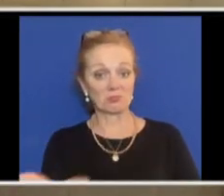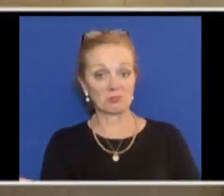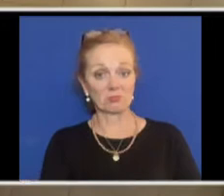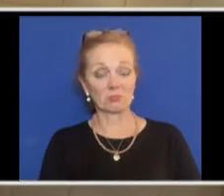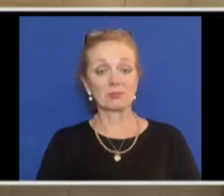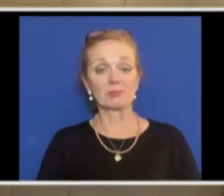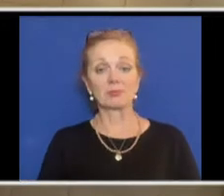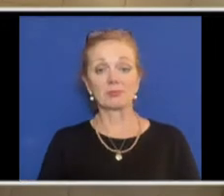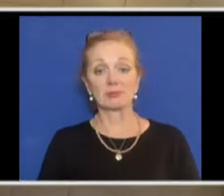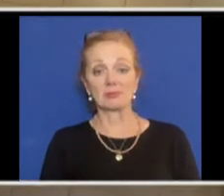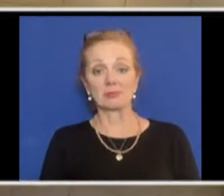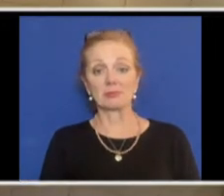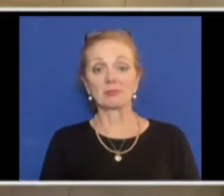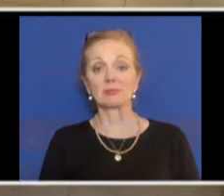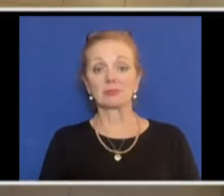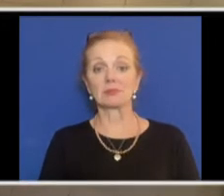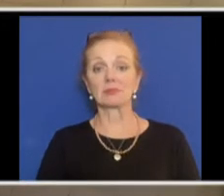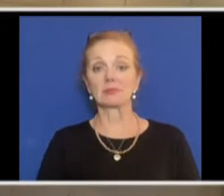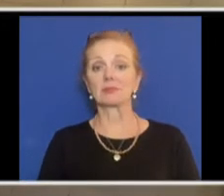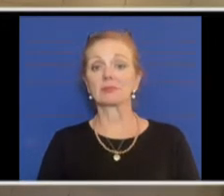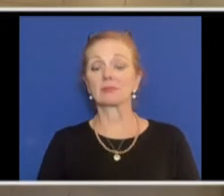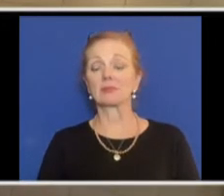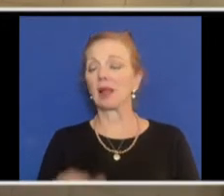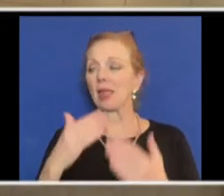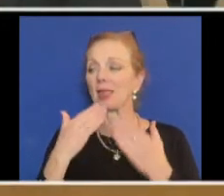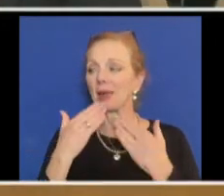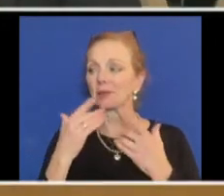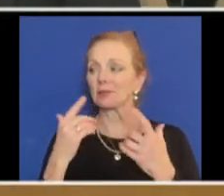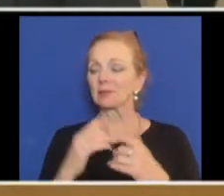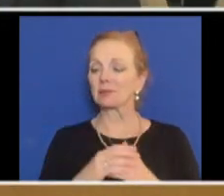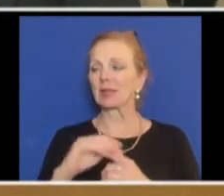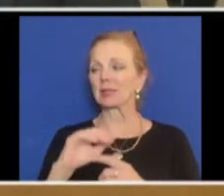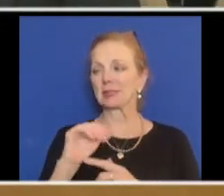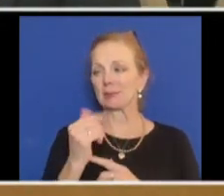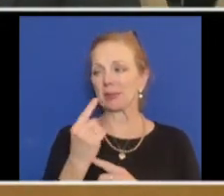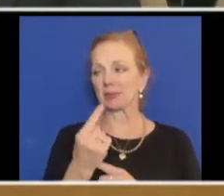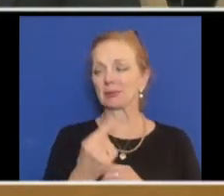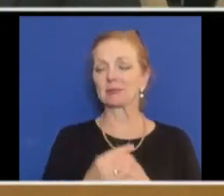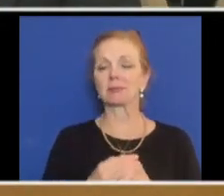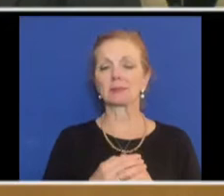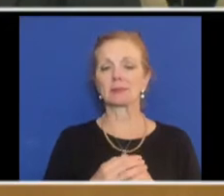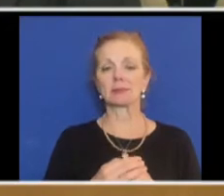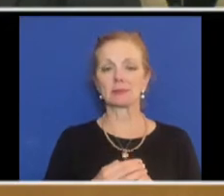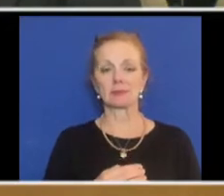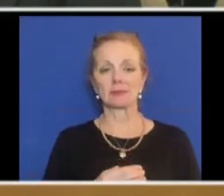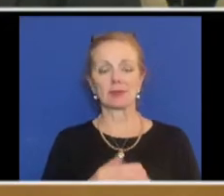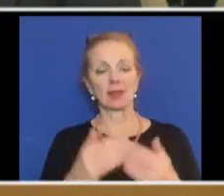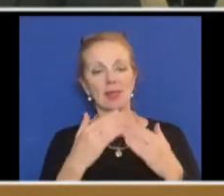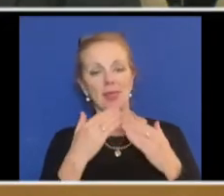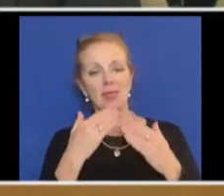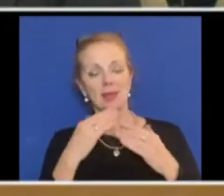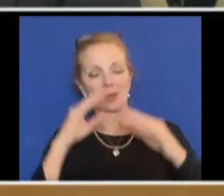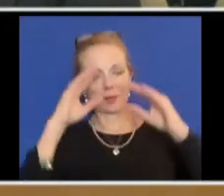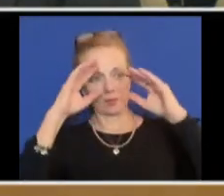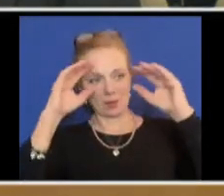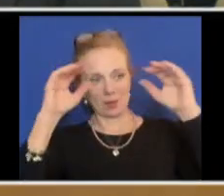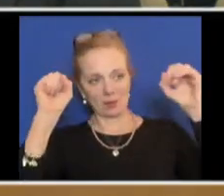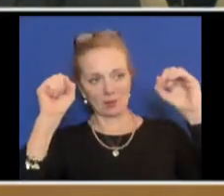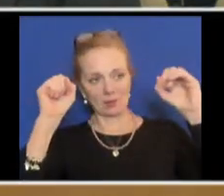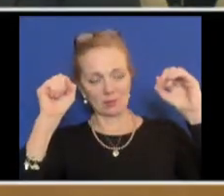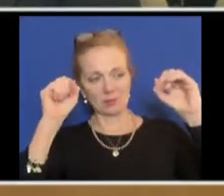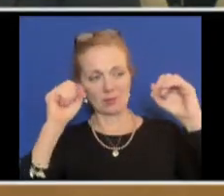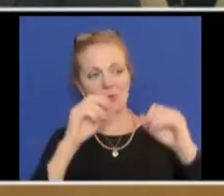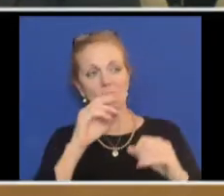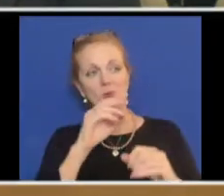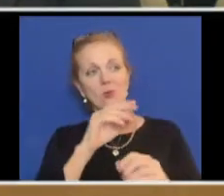thank you very much Mr Brown uh you have 10 minutes thank you mayor Pro tem council members Colin Brown I'm put that on